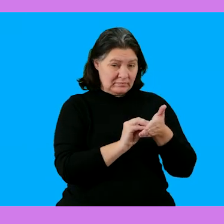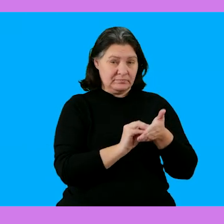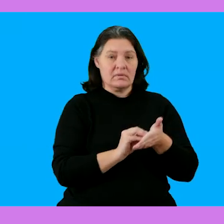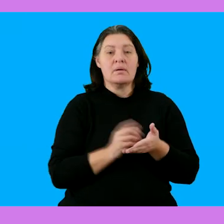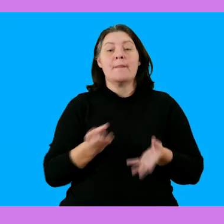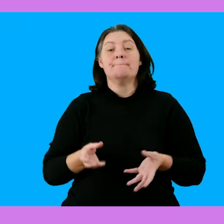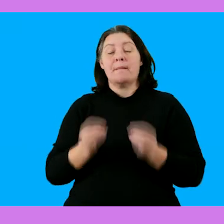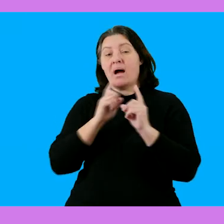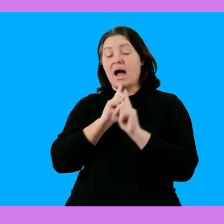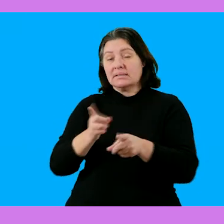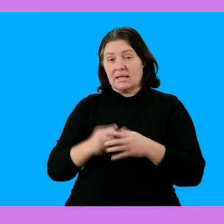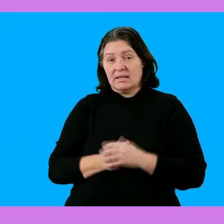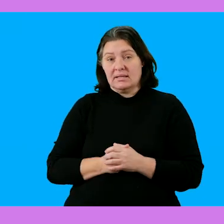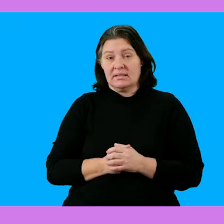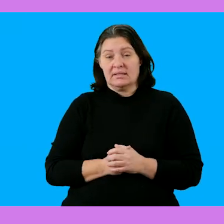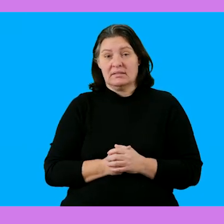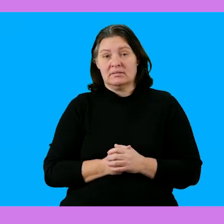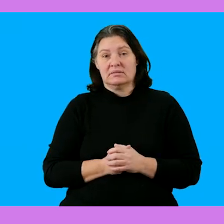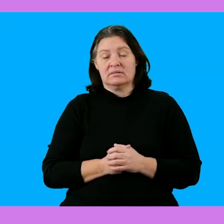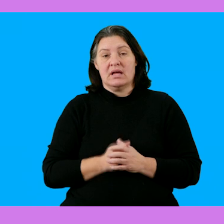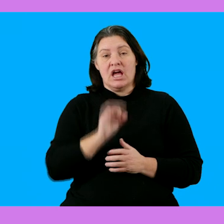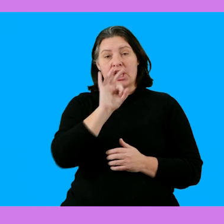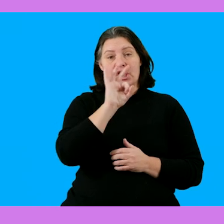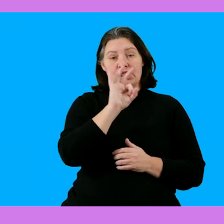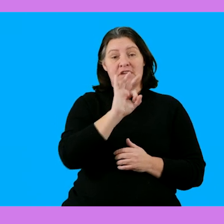by 12. So that will give us